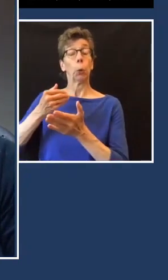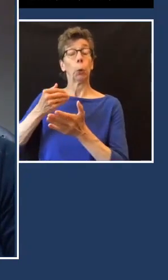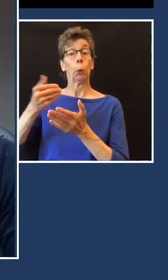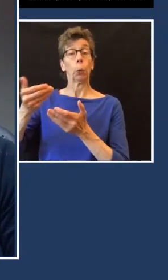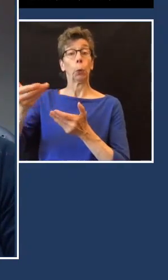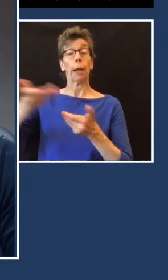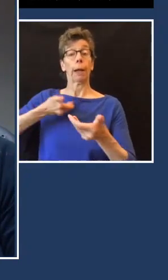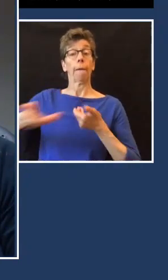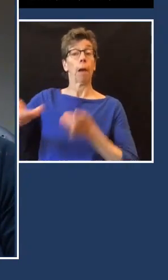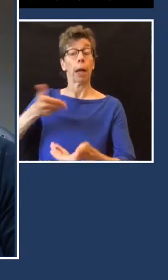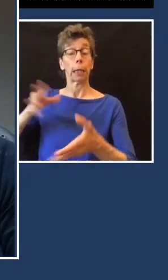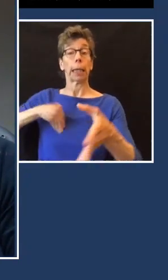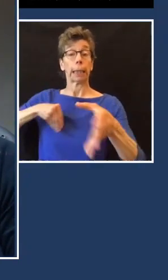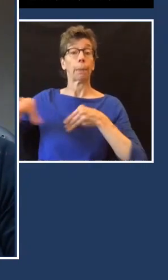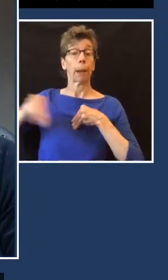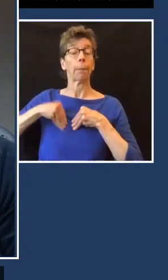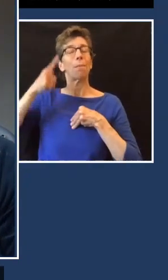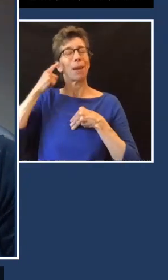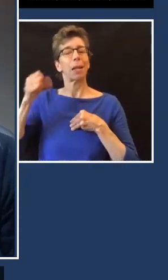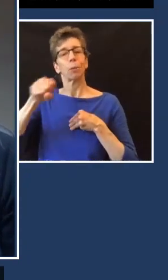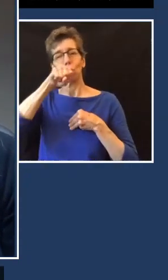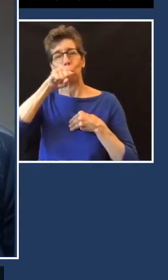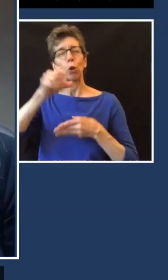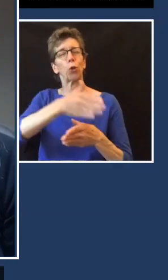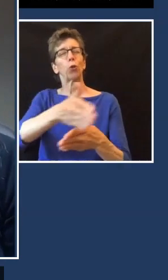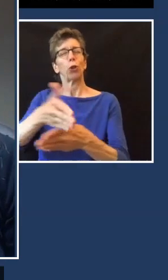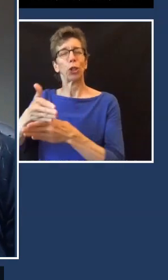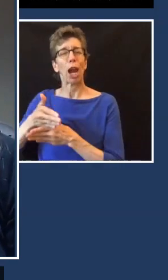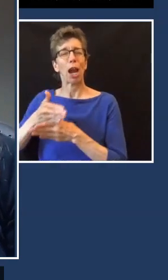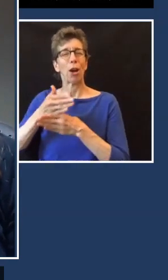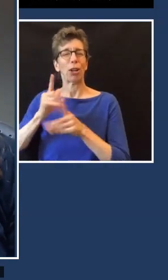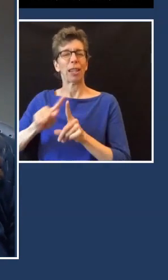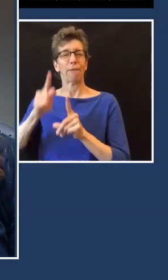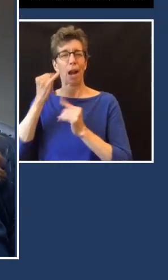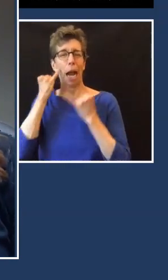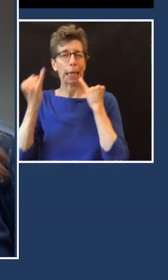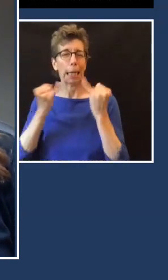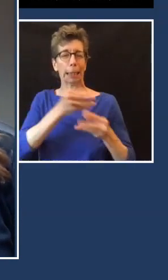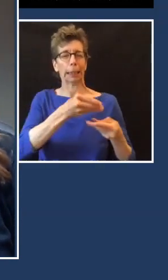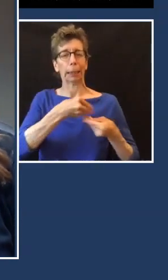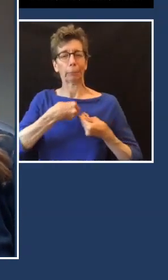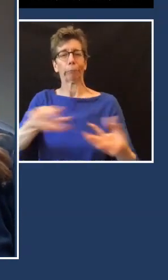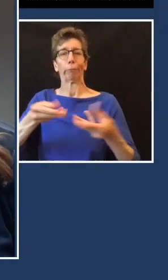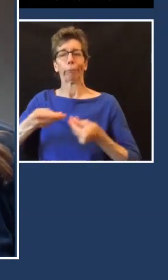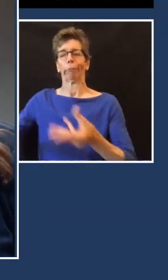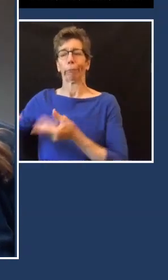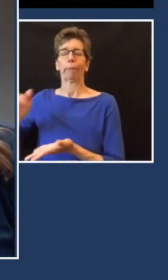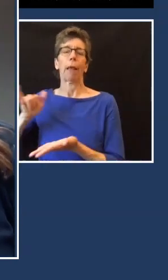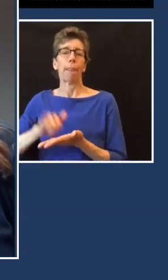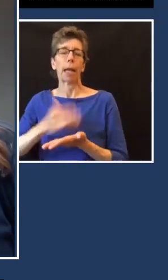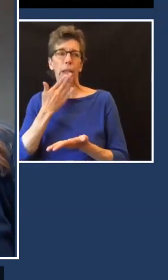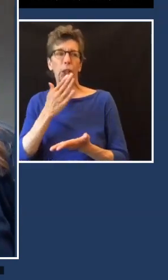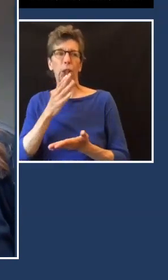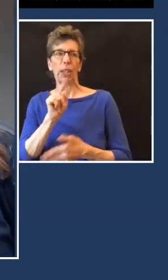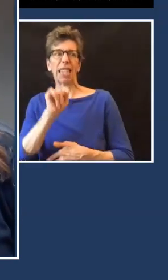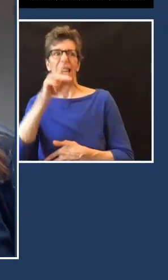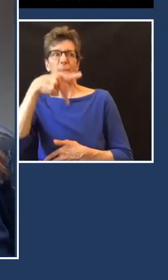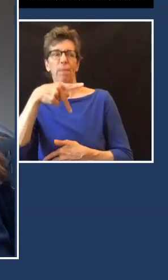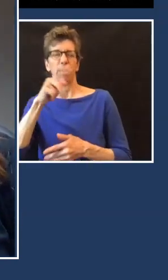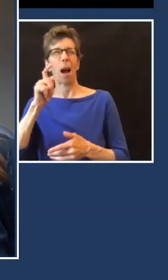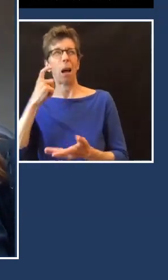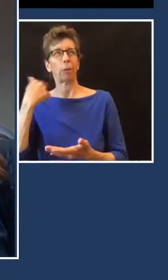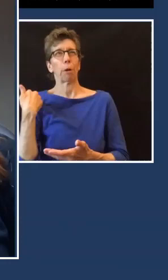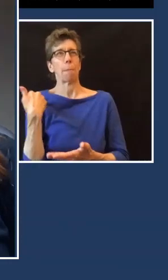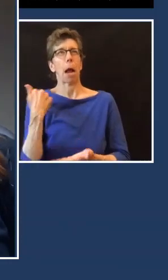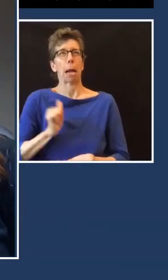use LinkedIn for is sharing out information with others. So I appreciate that tip. I'll have to set some weekly reminders